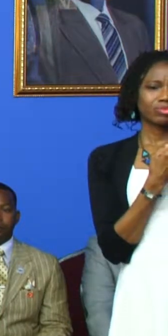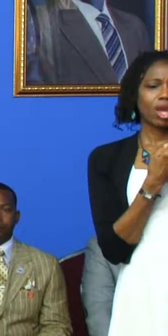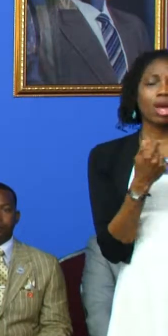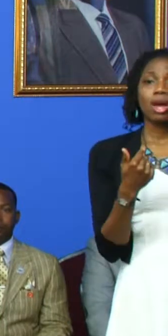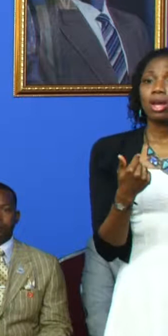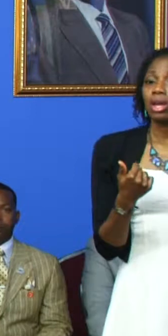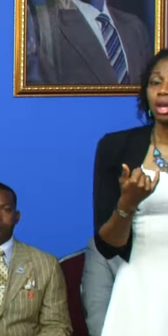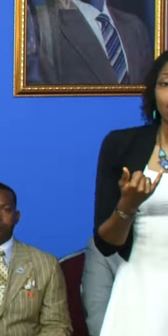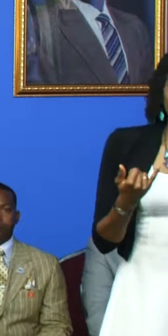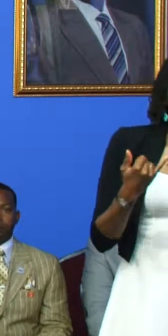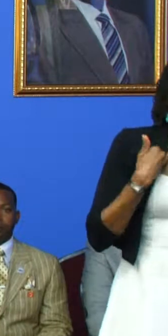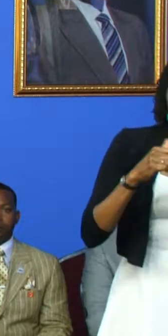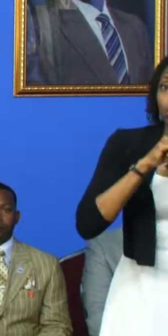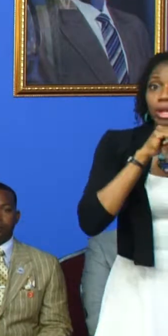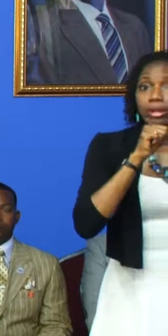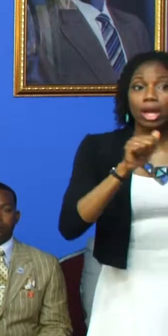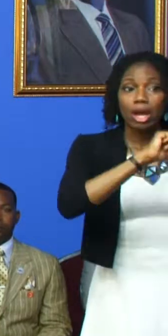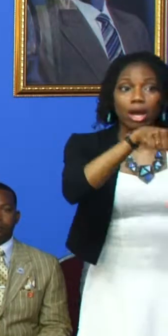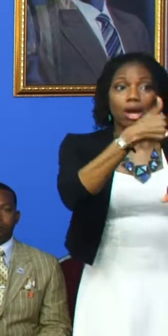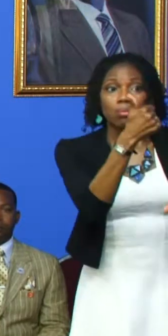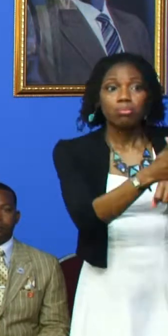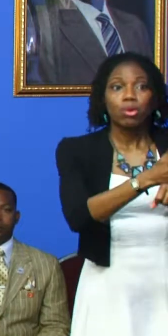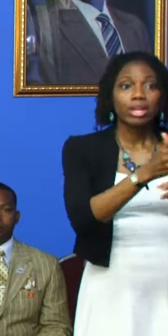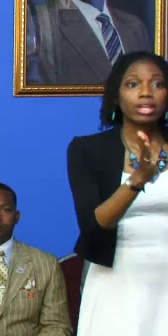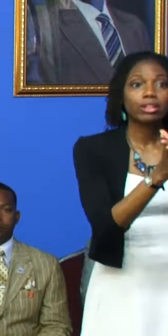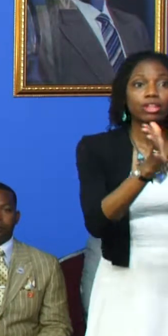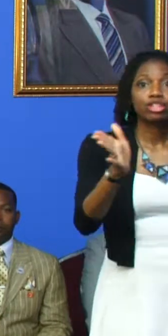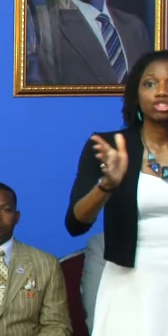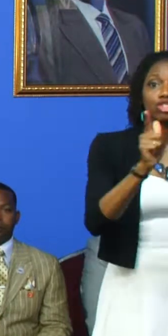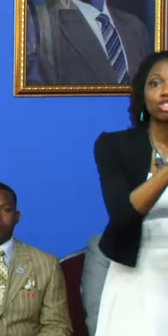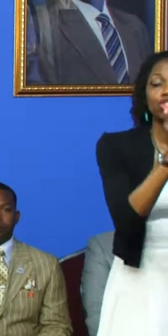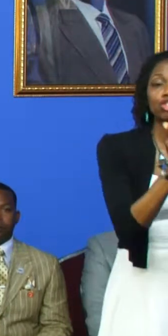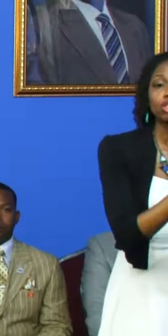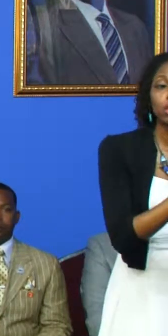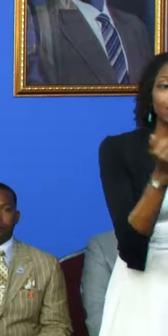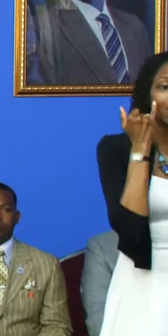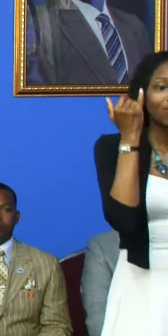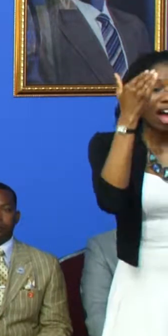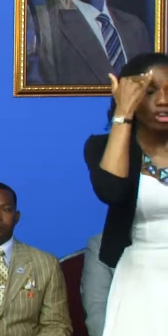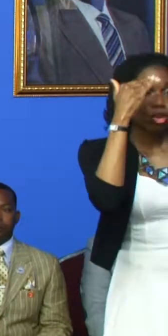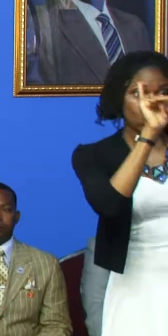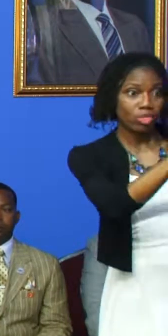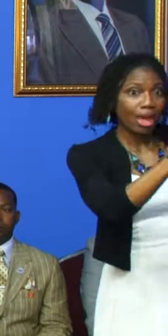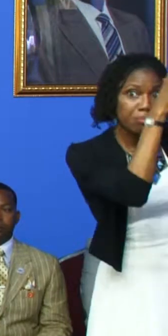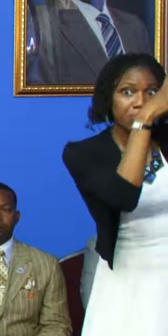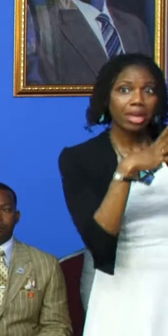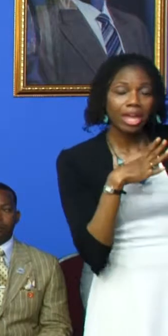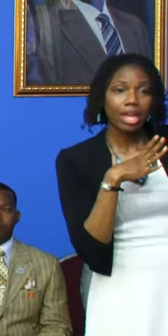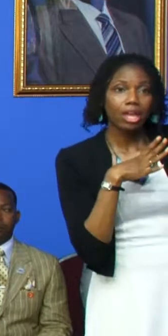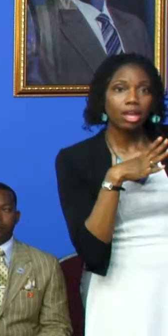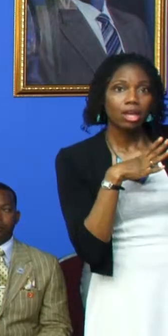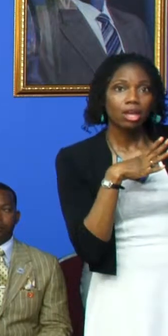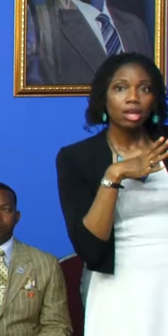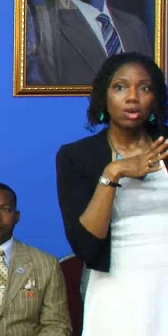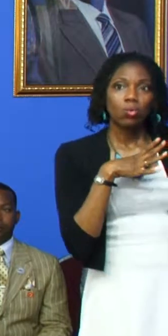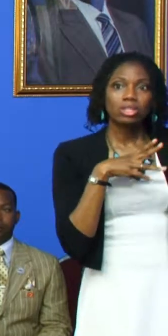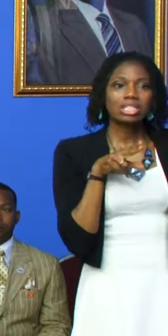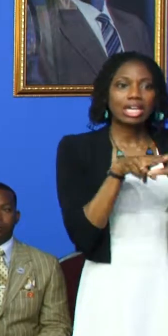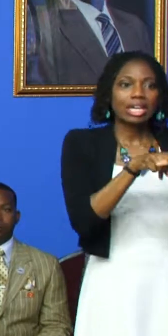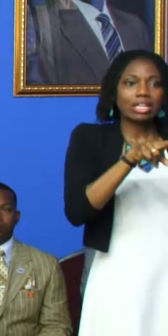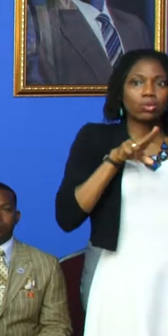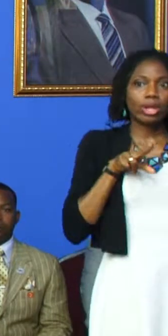the attorney general if he knew the attorney general was going to recuse